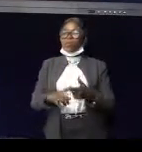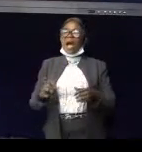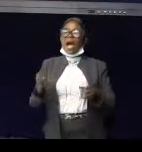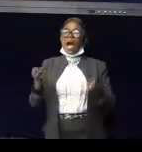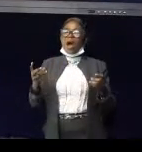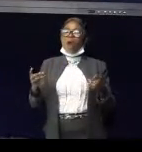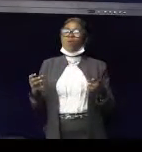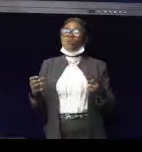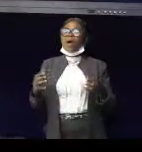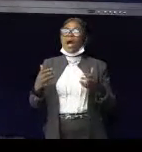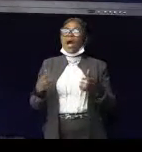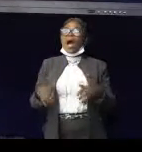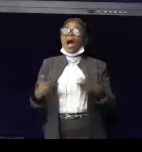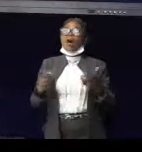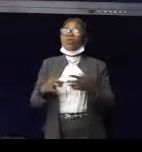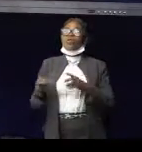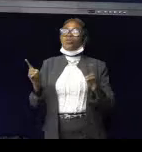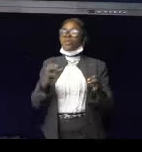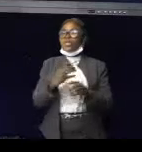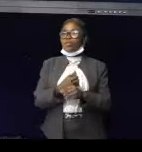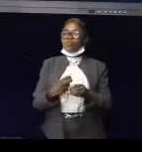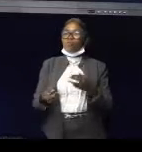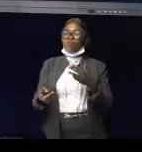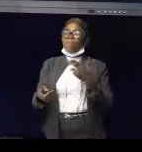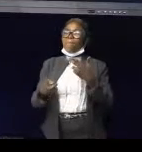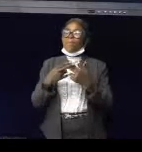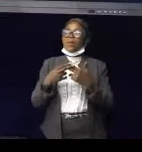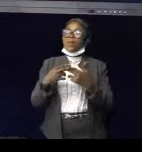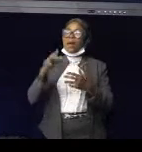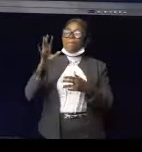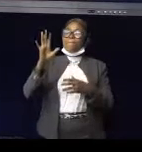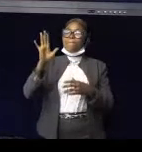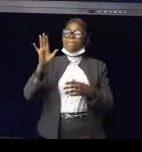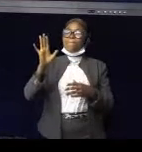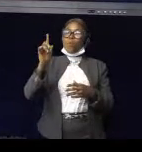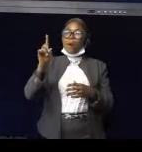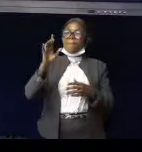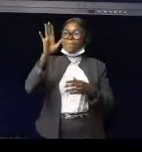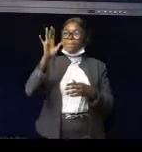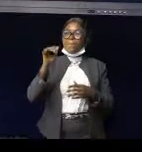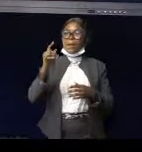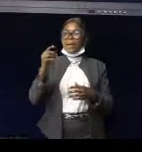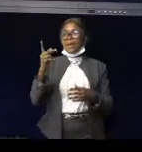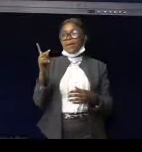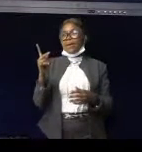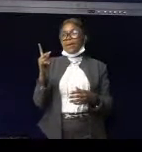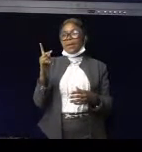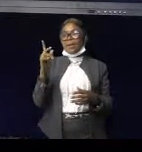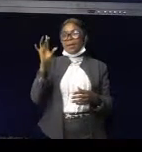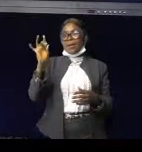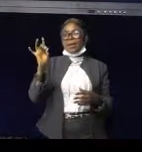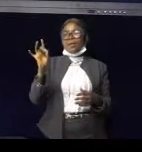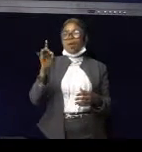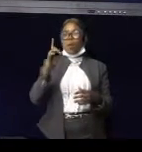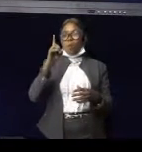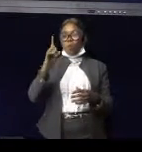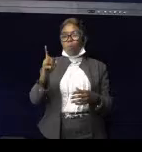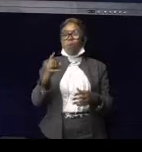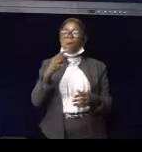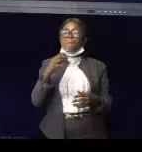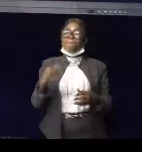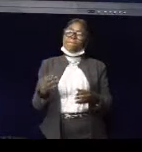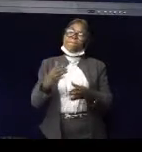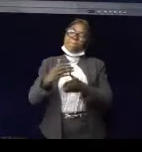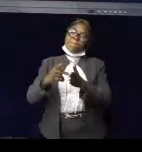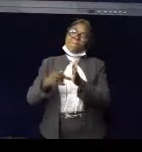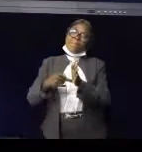sugar. But how did we get from 1 to 8? We simply multiplied 1 by 8. Okay, so one part of